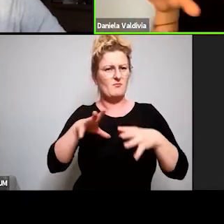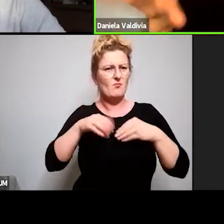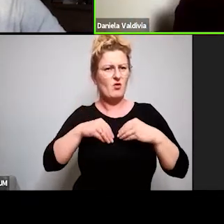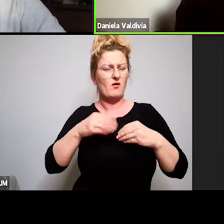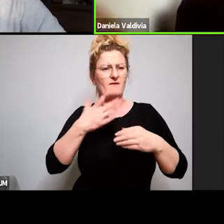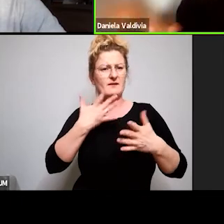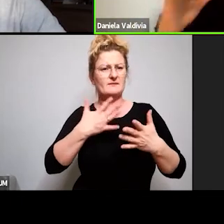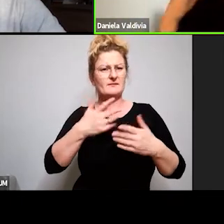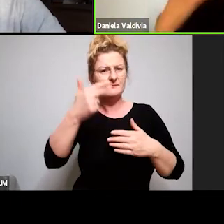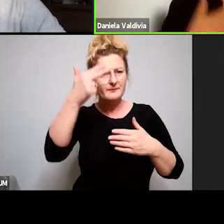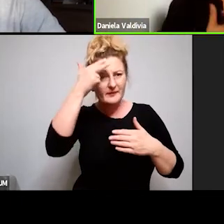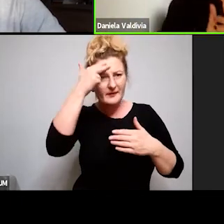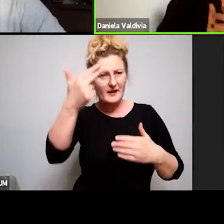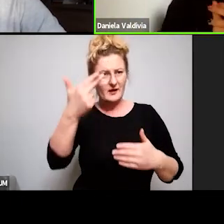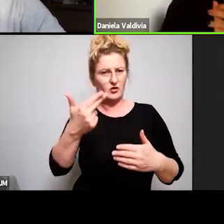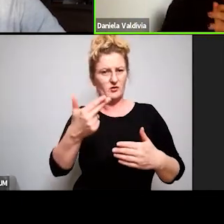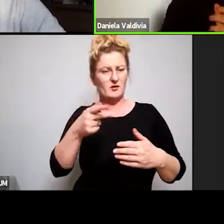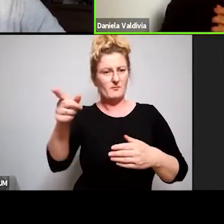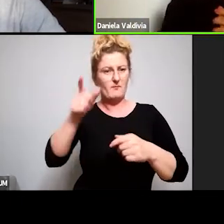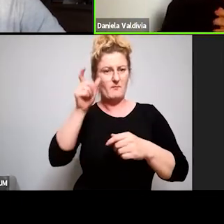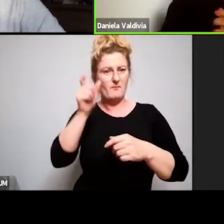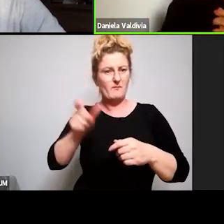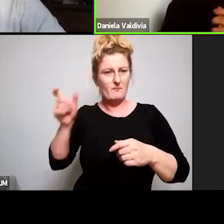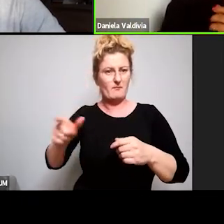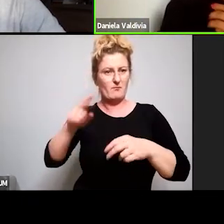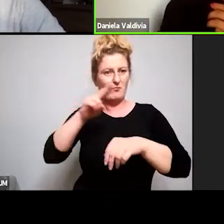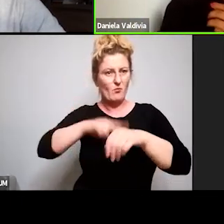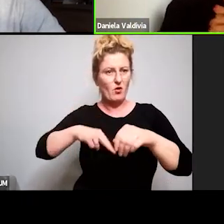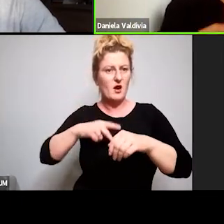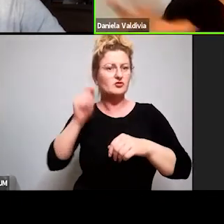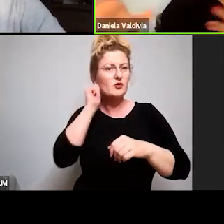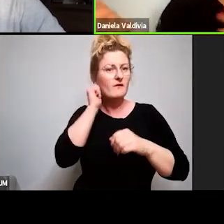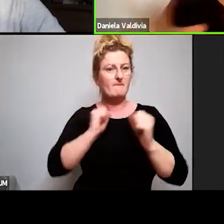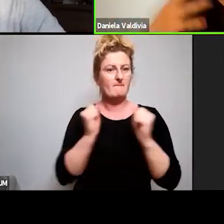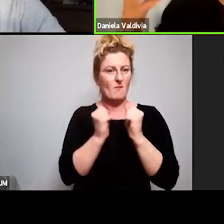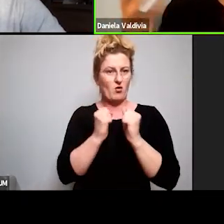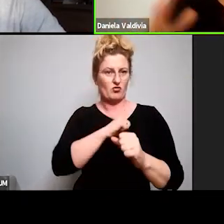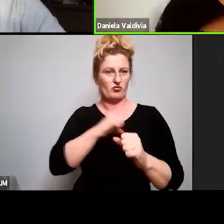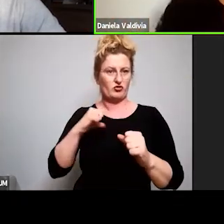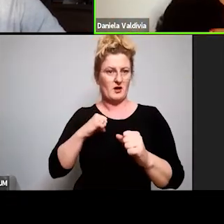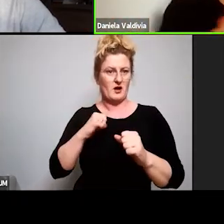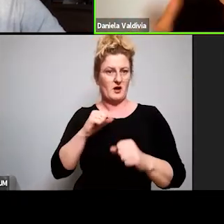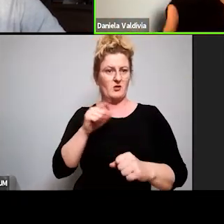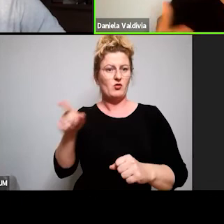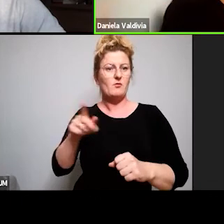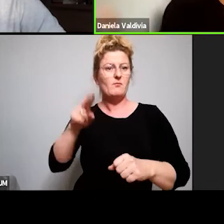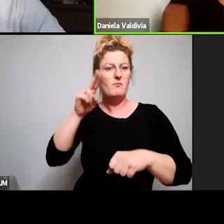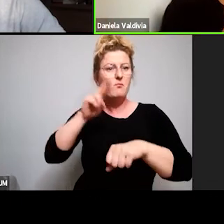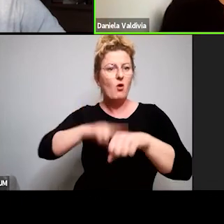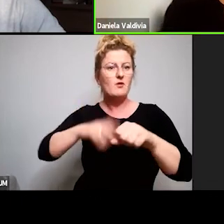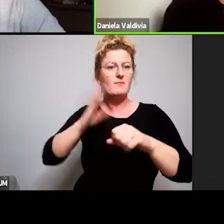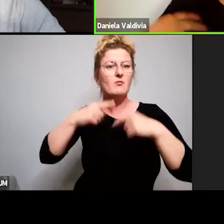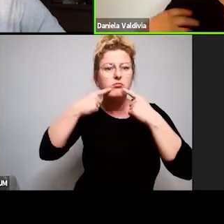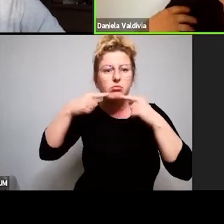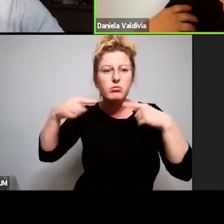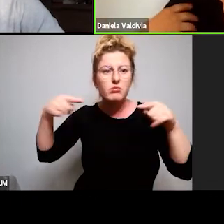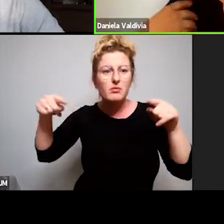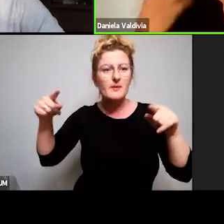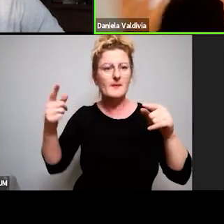that is working in this area. We as Huellas Futuro, as an institution with other institutions from civil society and public